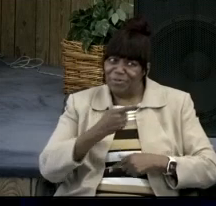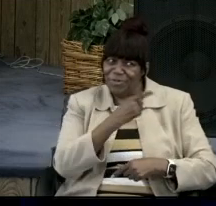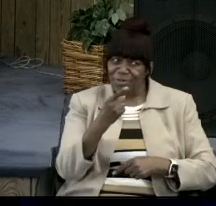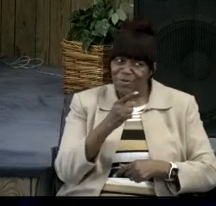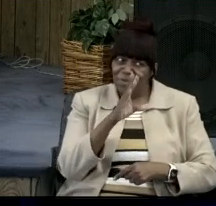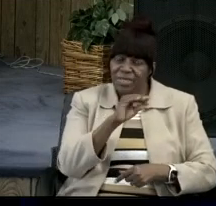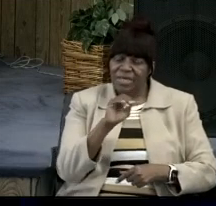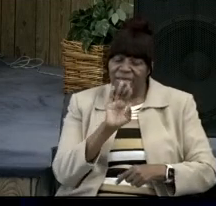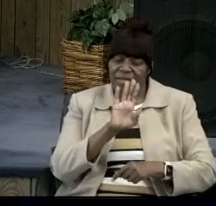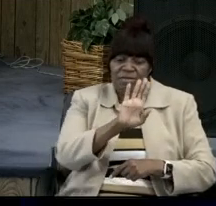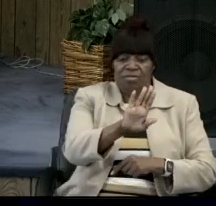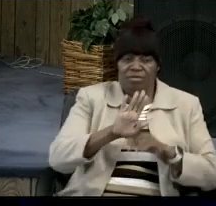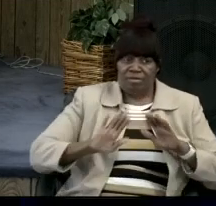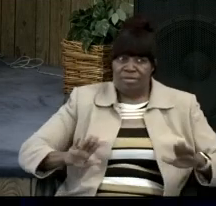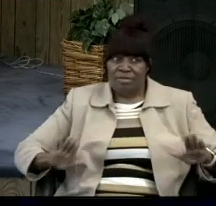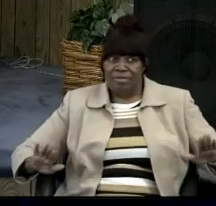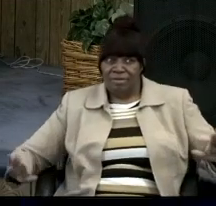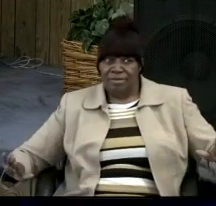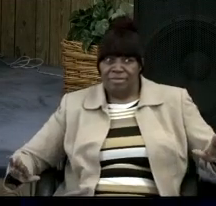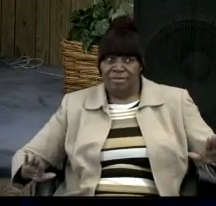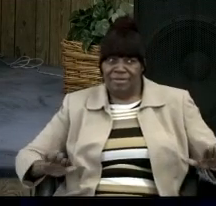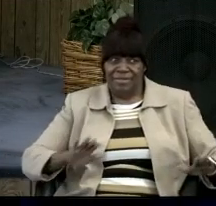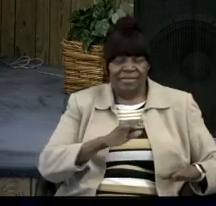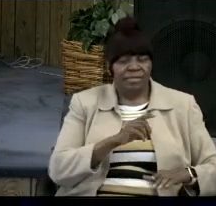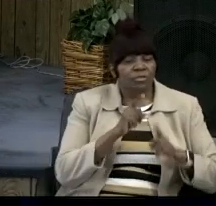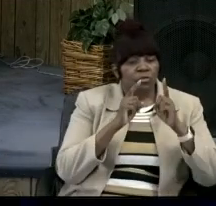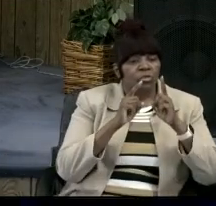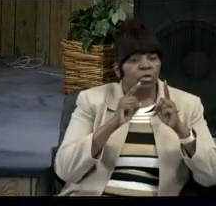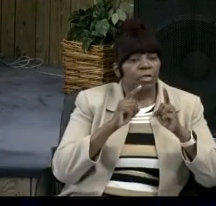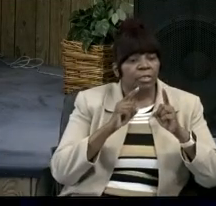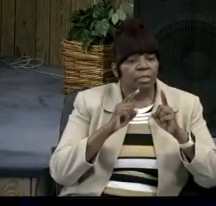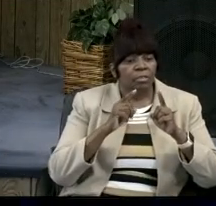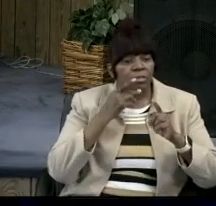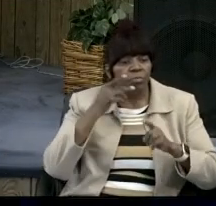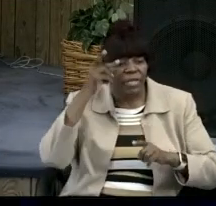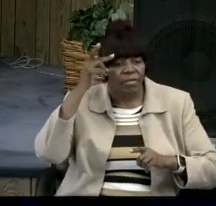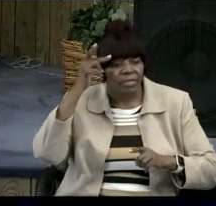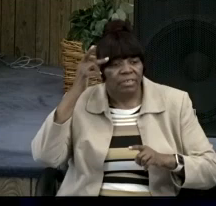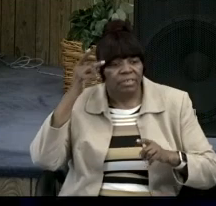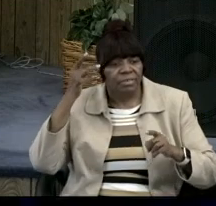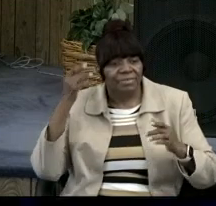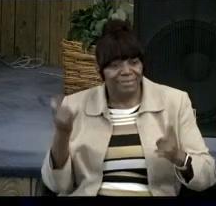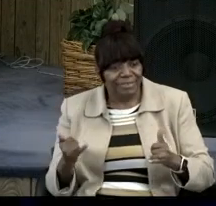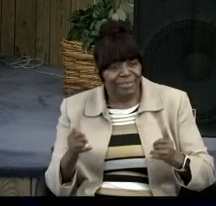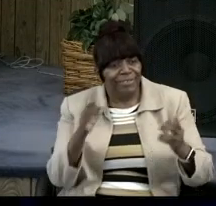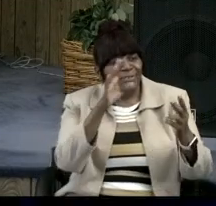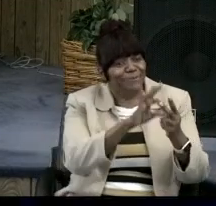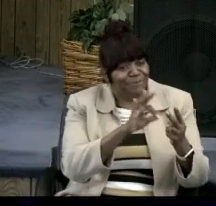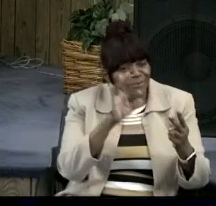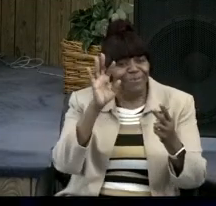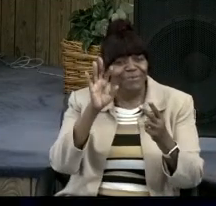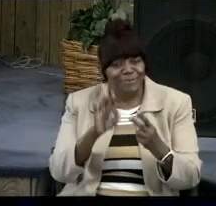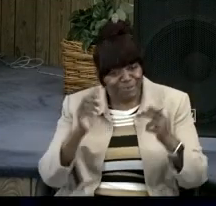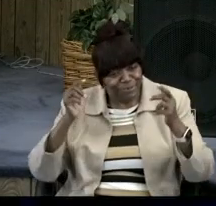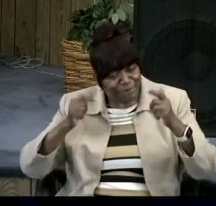thou and who? Thy seed. I'm talking to the parents now. choose